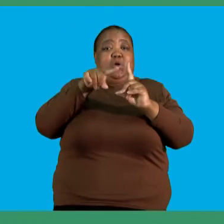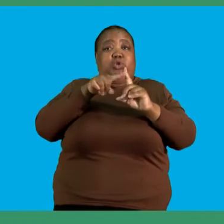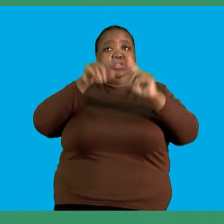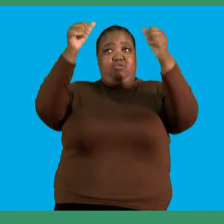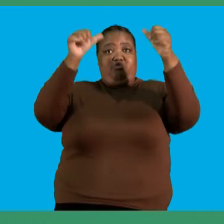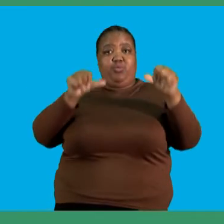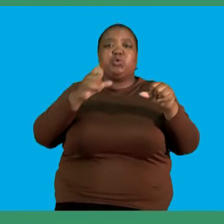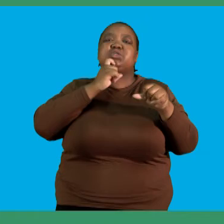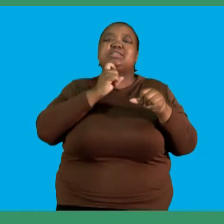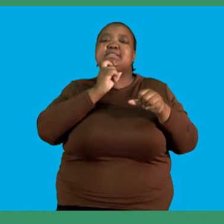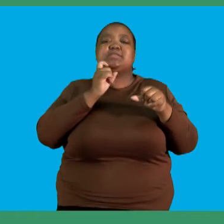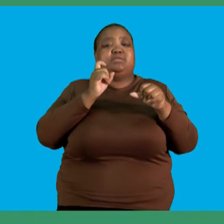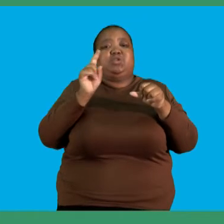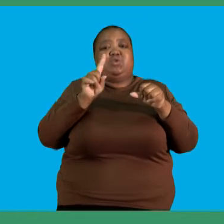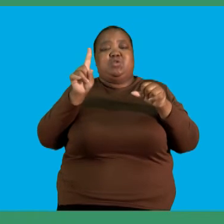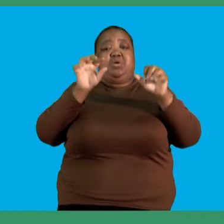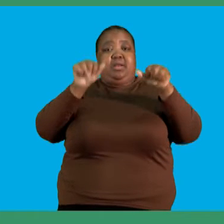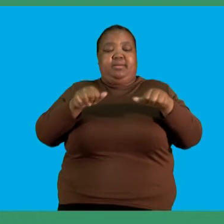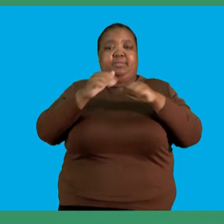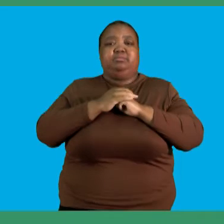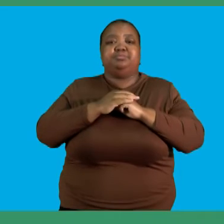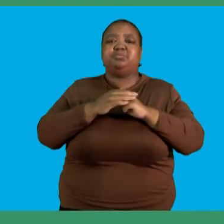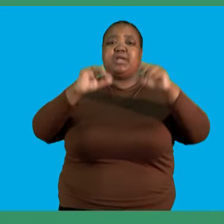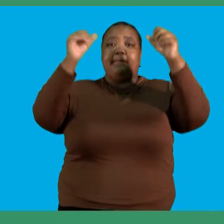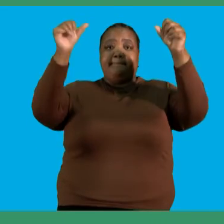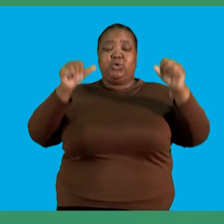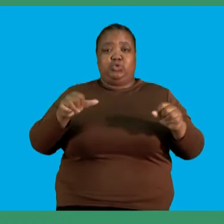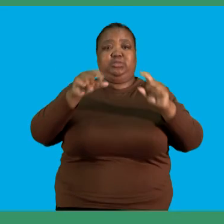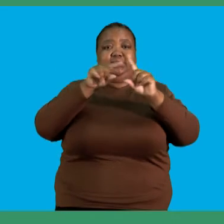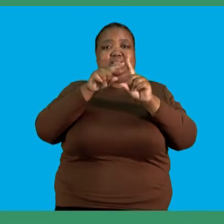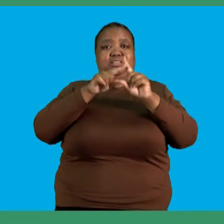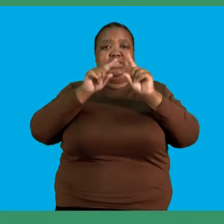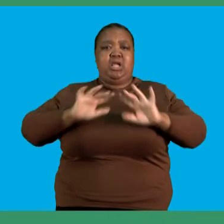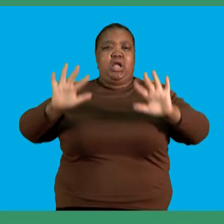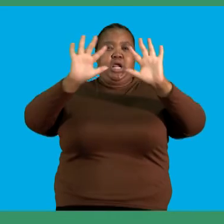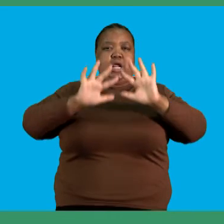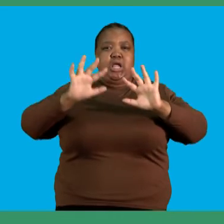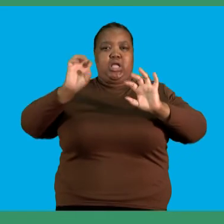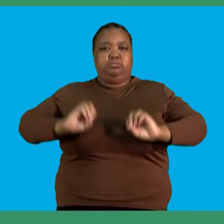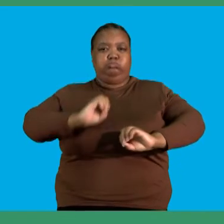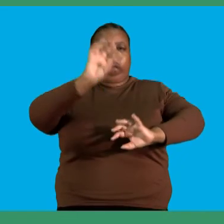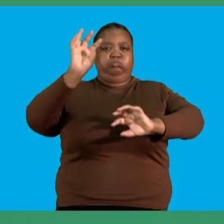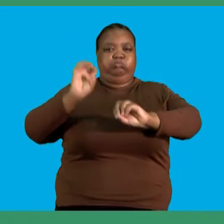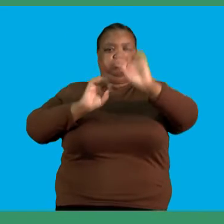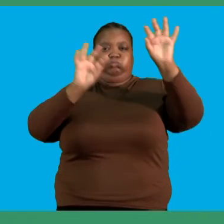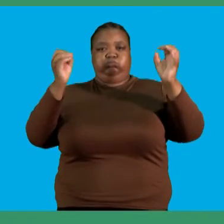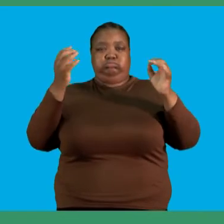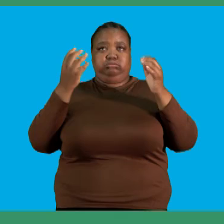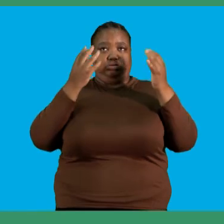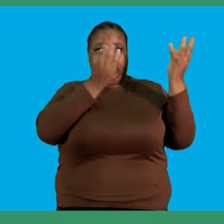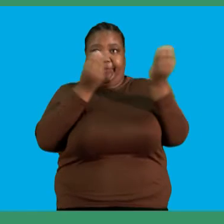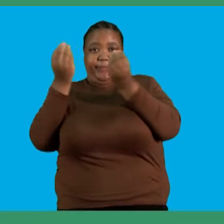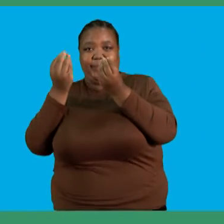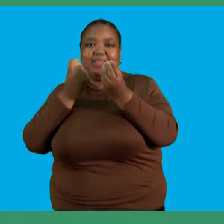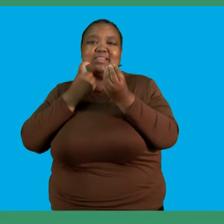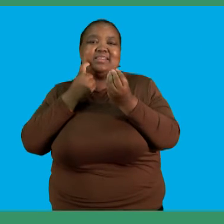of using a poster as a visual aid, is that the positives that it should be colorful and